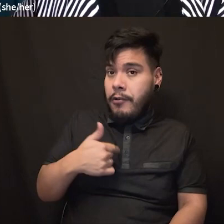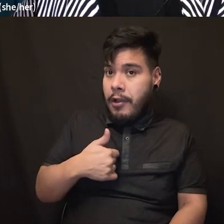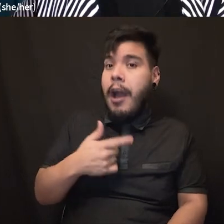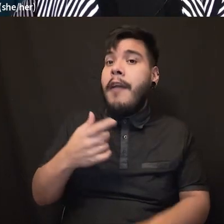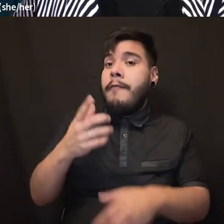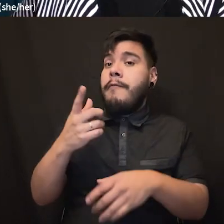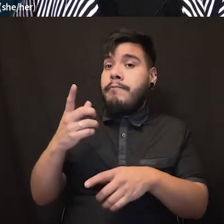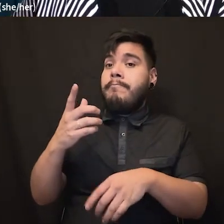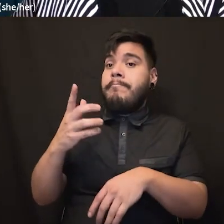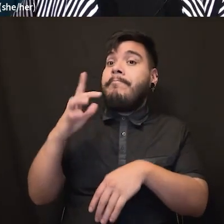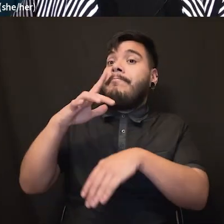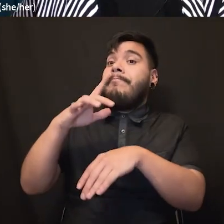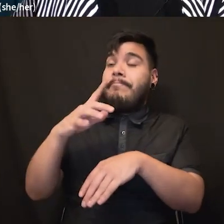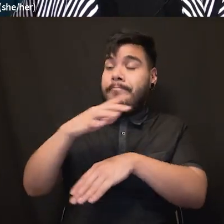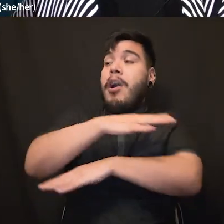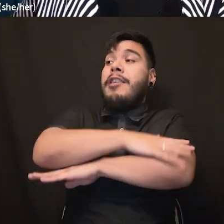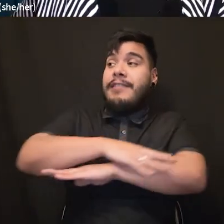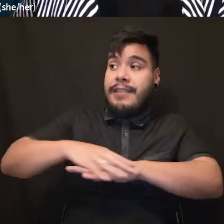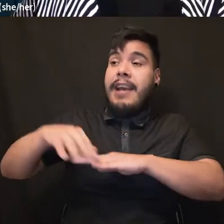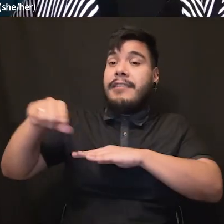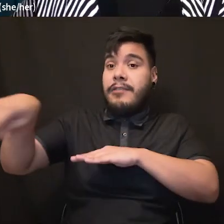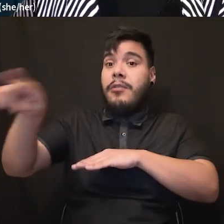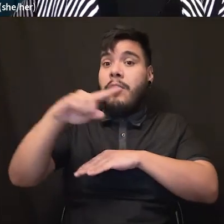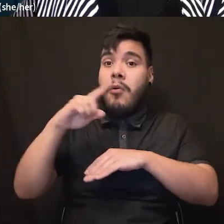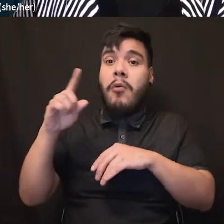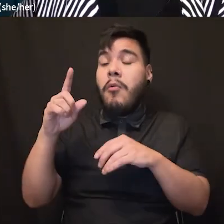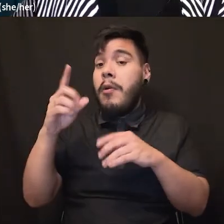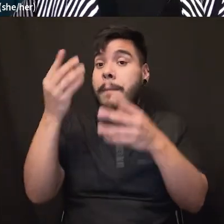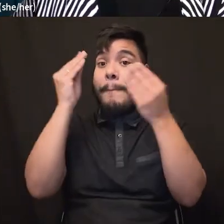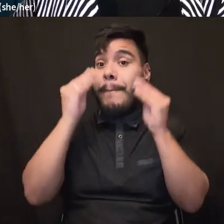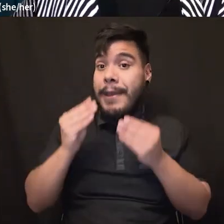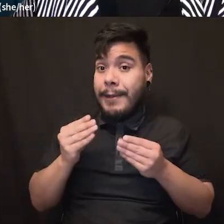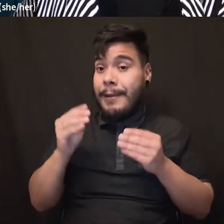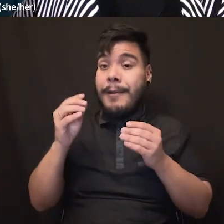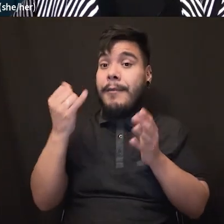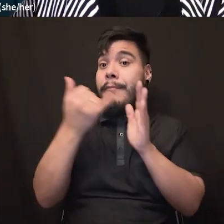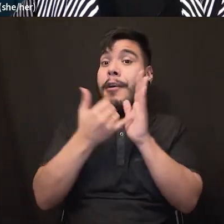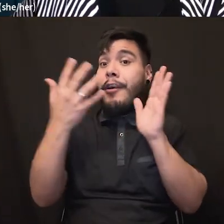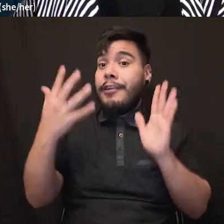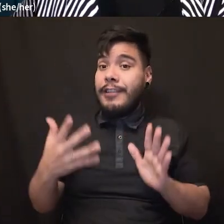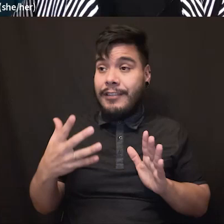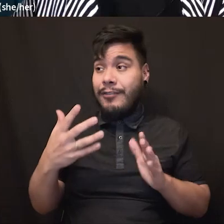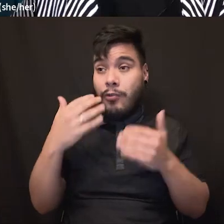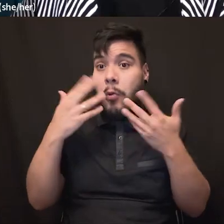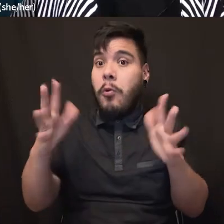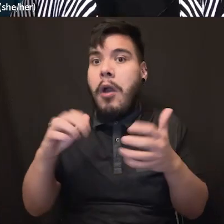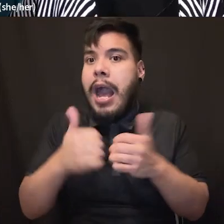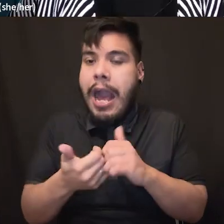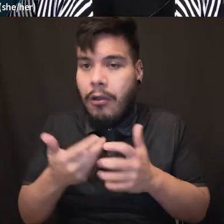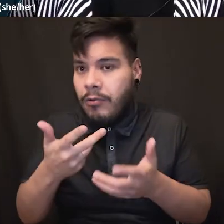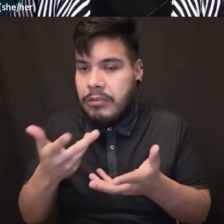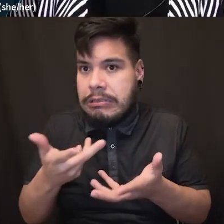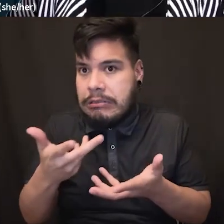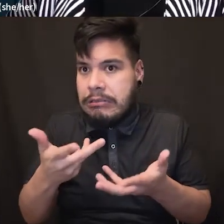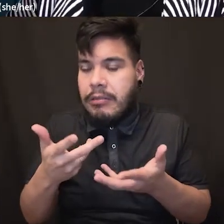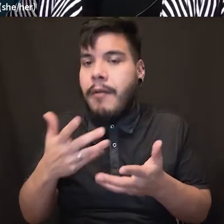didn't have makeup artists who knew how to do makeup for my skin tone. So,